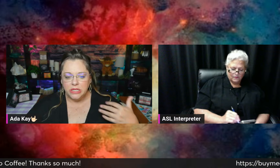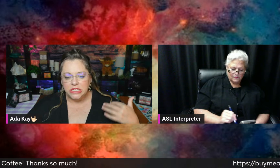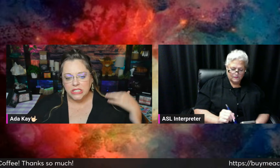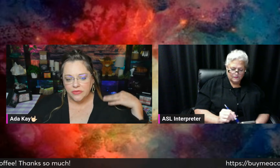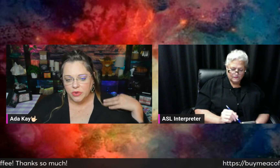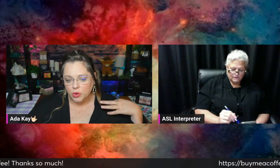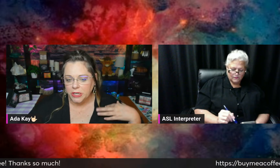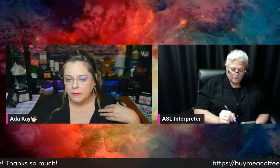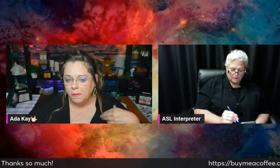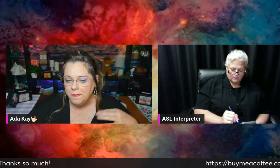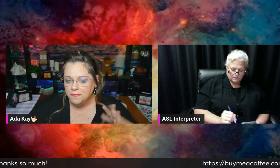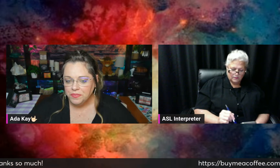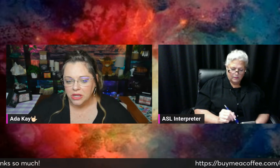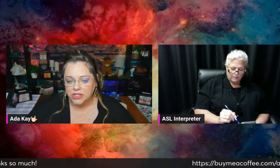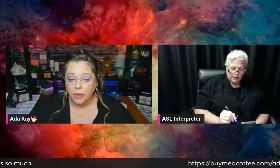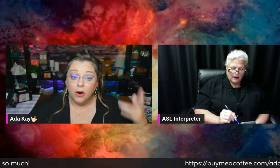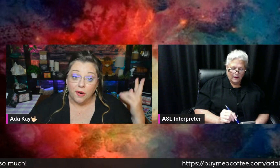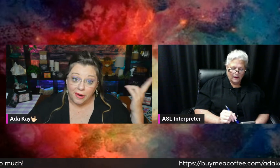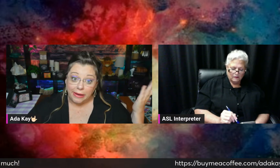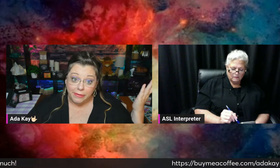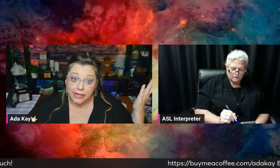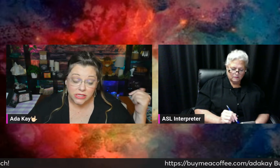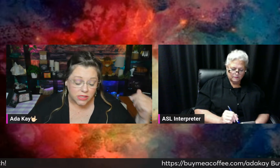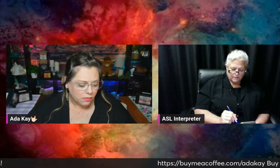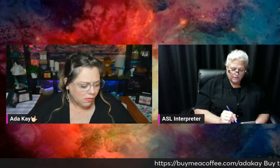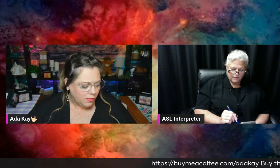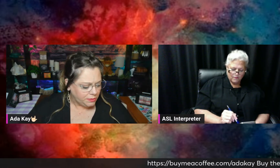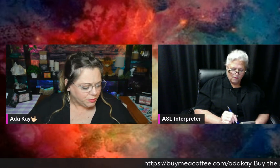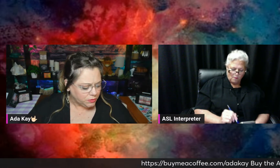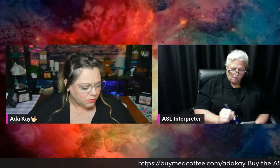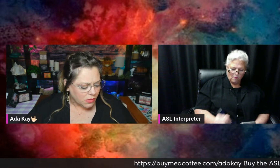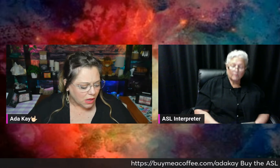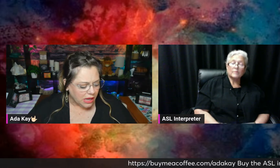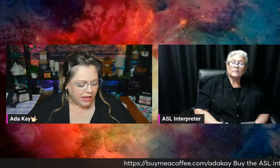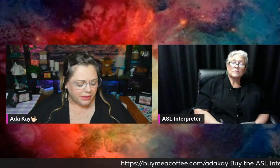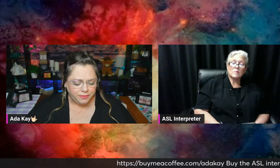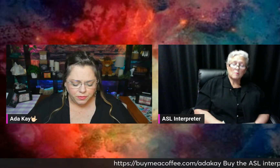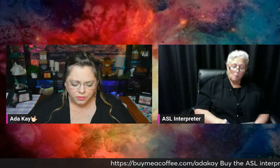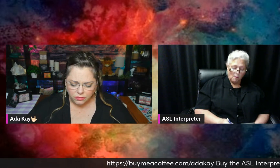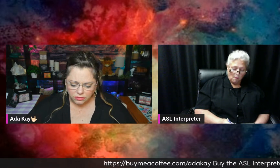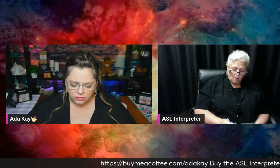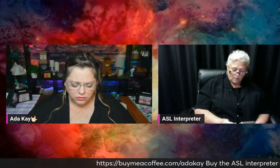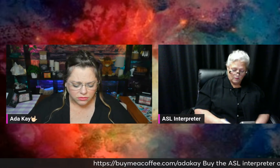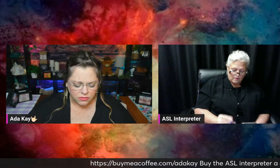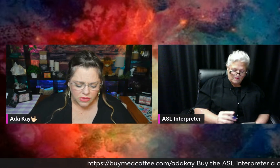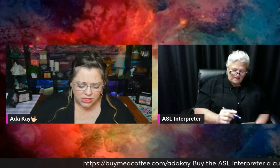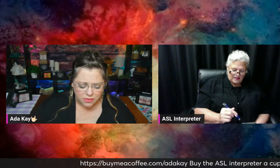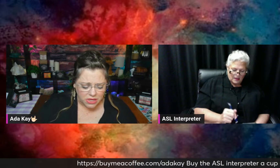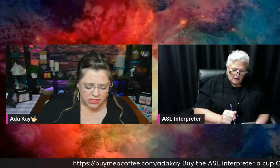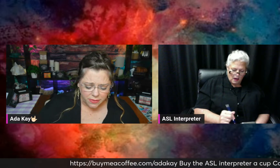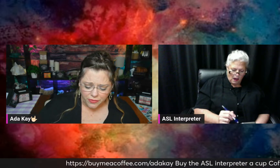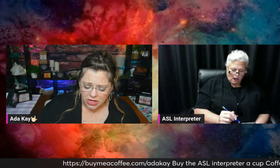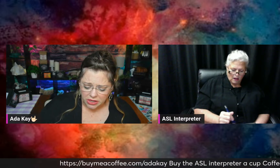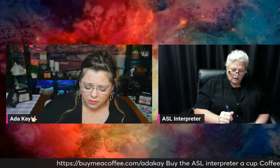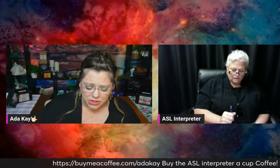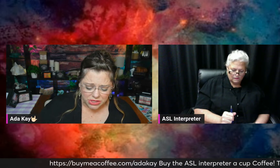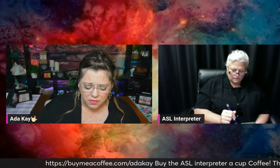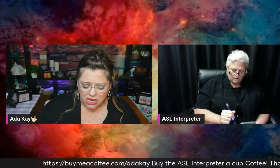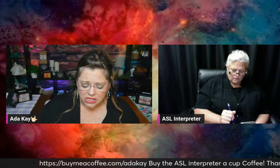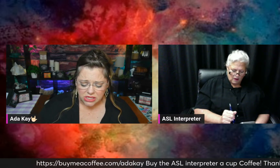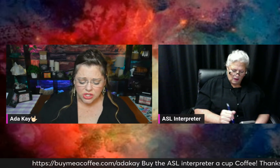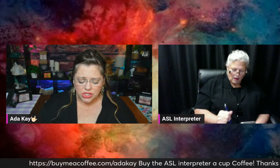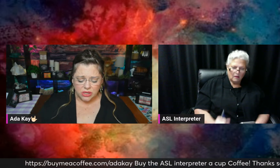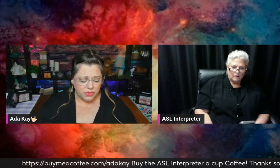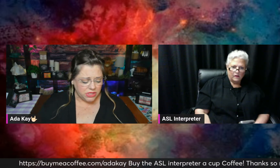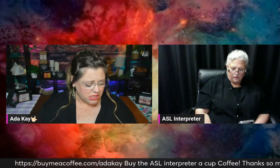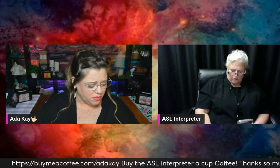take a medicine every morning. It's my RA meds. And some days I'm fine, but some